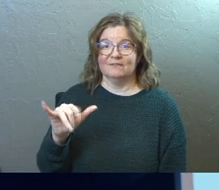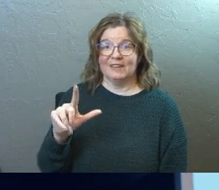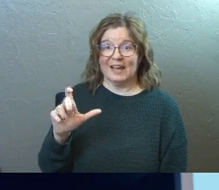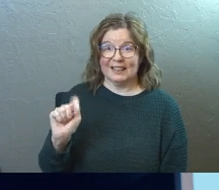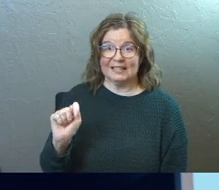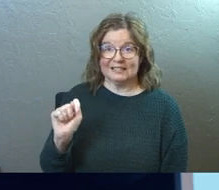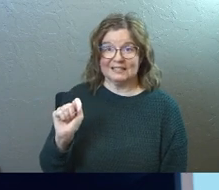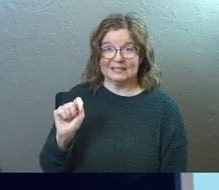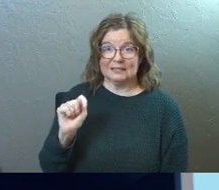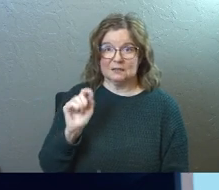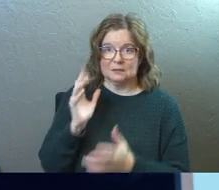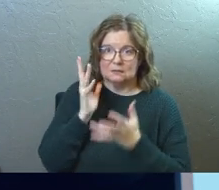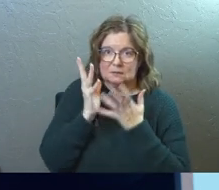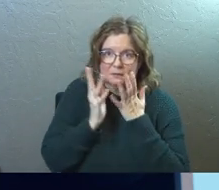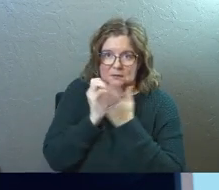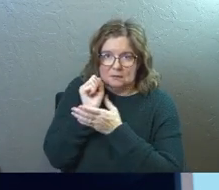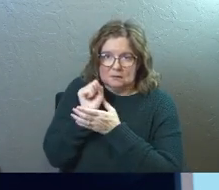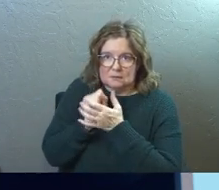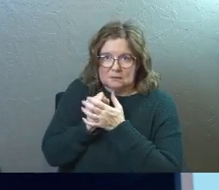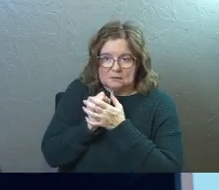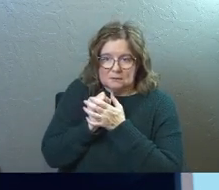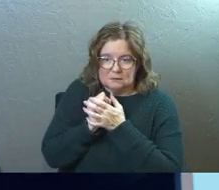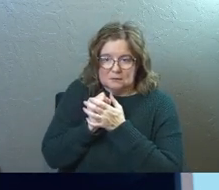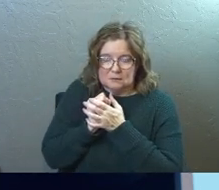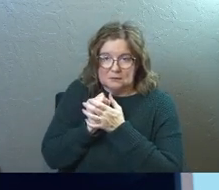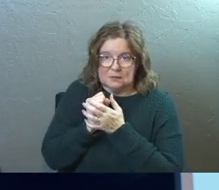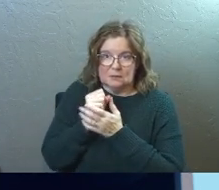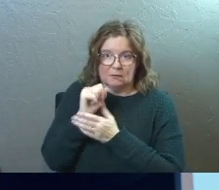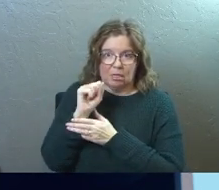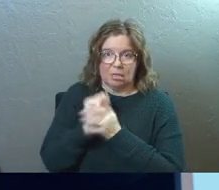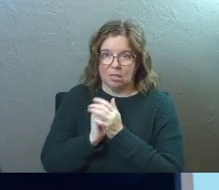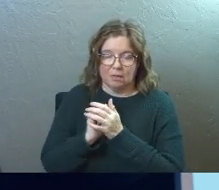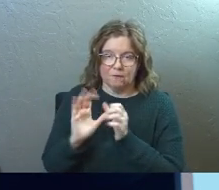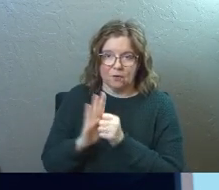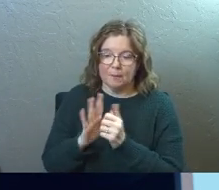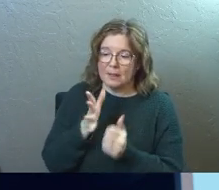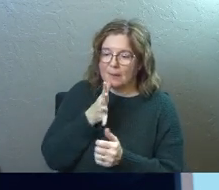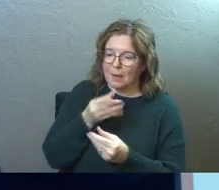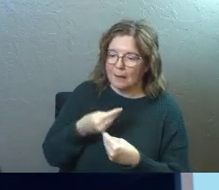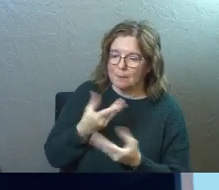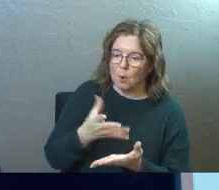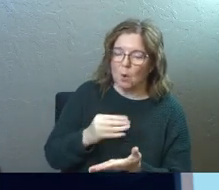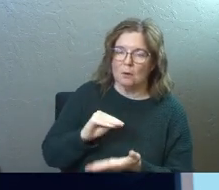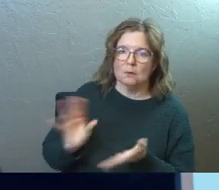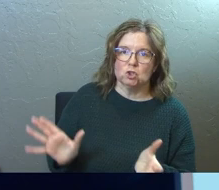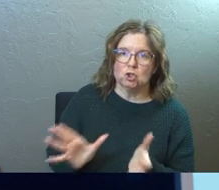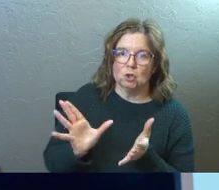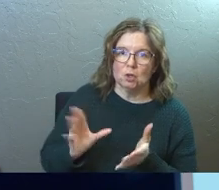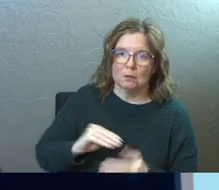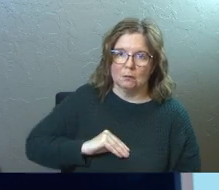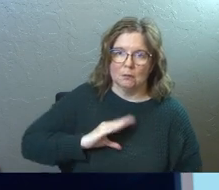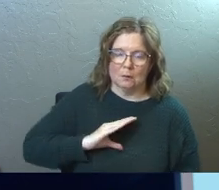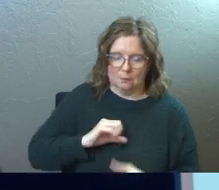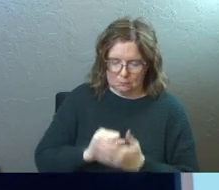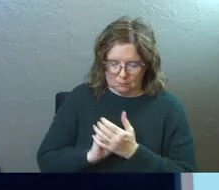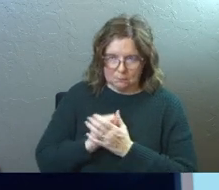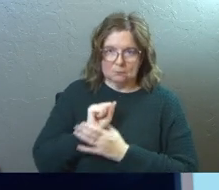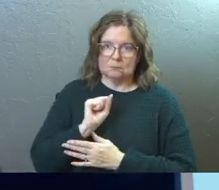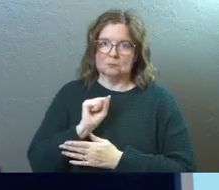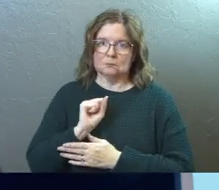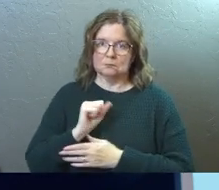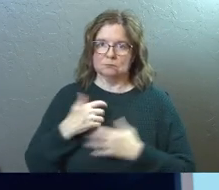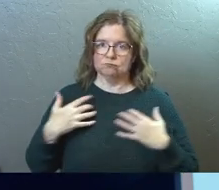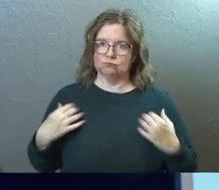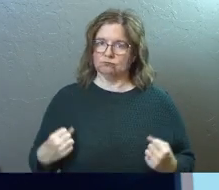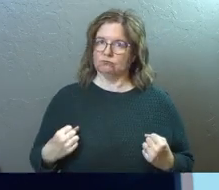shrinking Violet, was about to shrink down and not be her full self. But the mom spoke life into her. Man, she puffed right up.